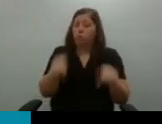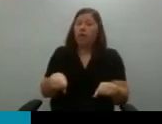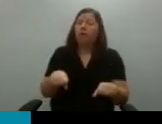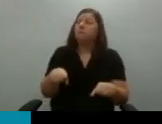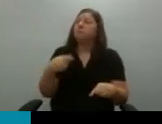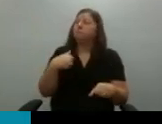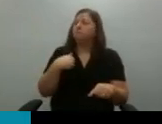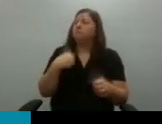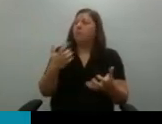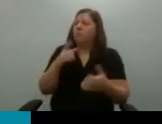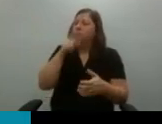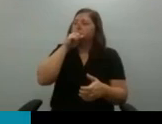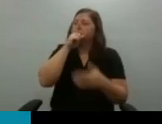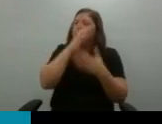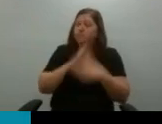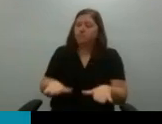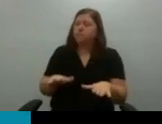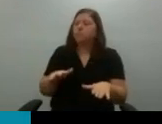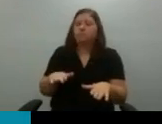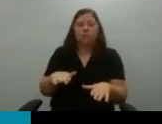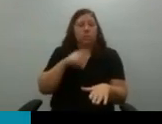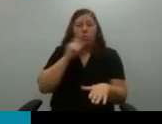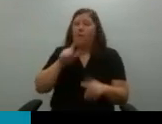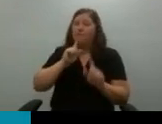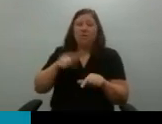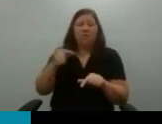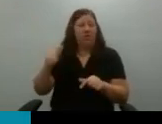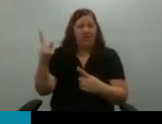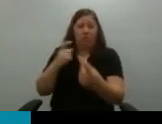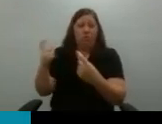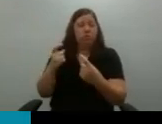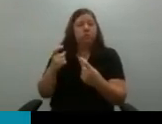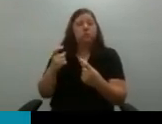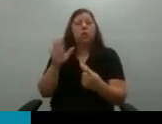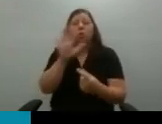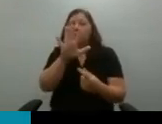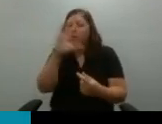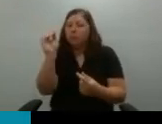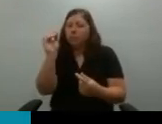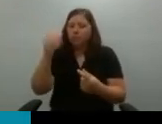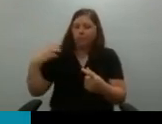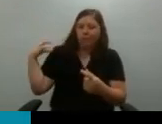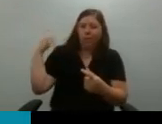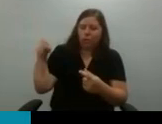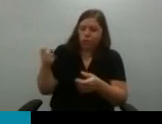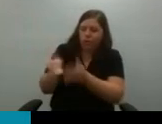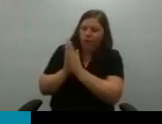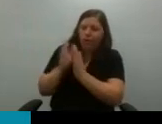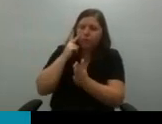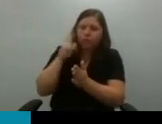questions. Your employer should ask for identification of the officers and to see a valid